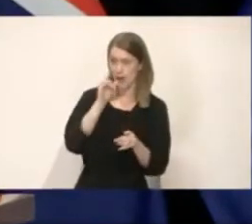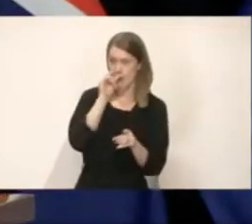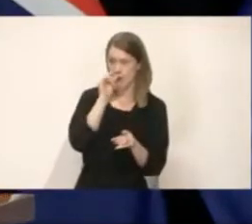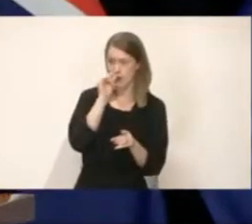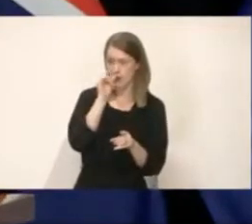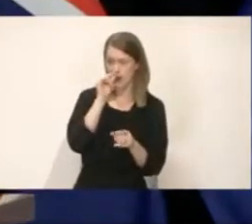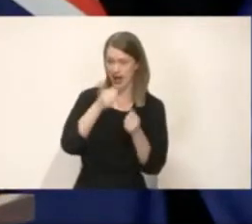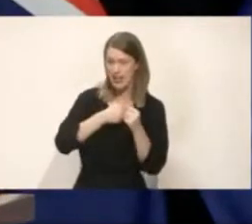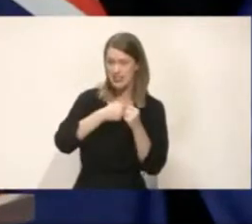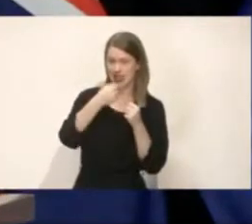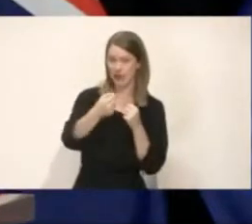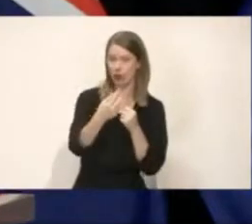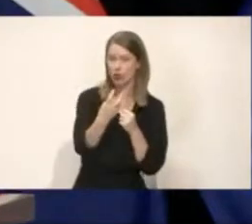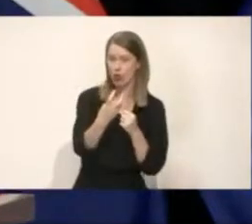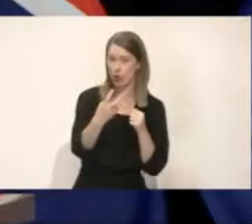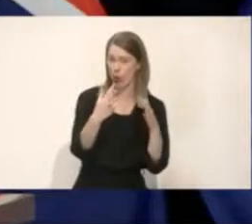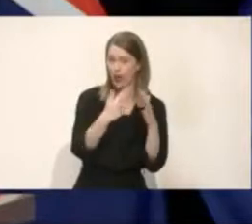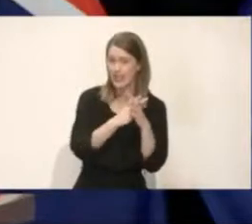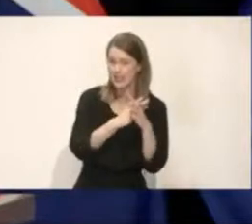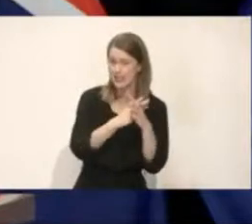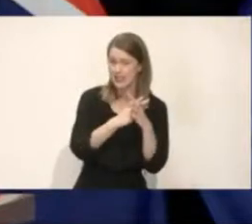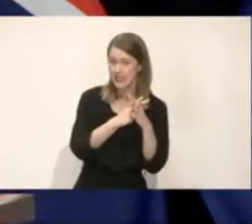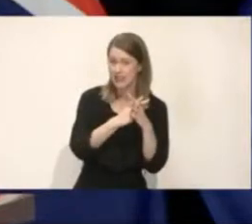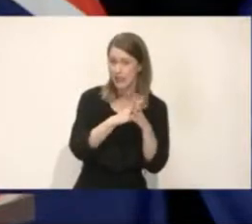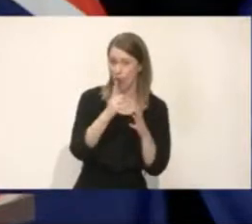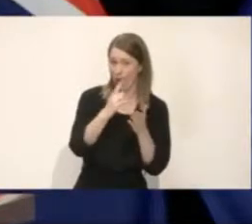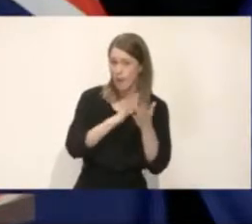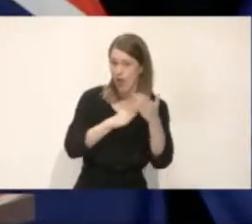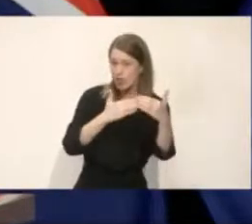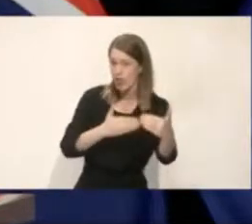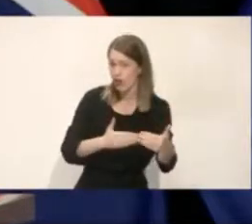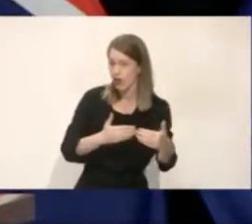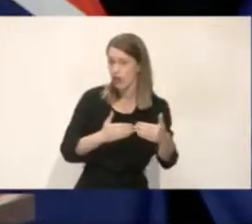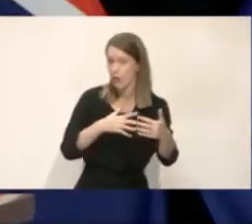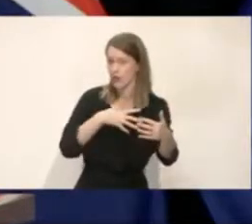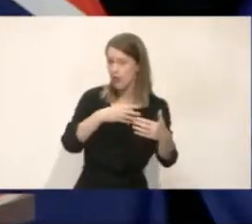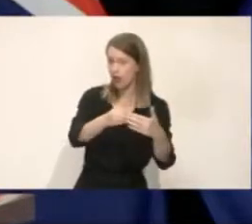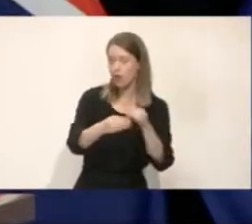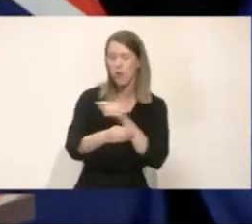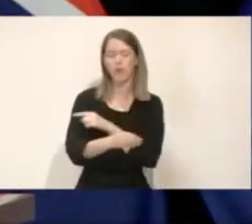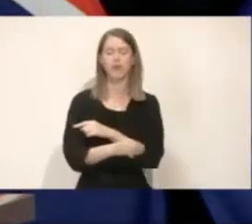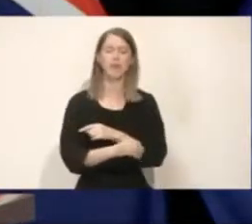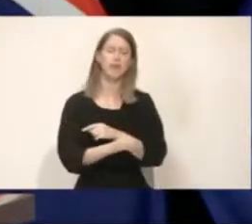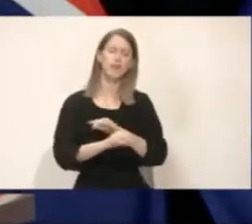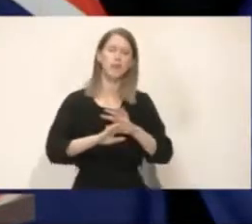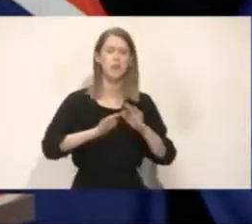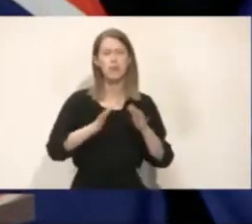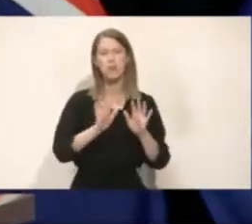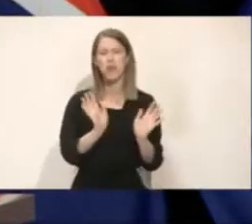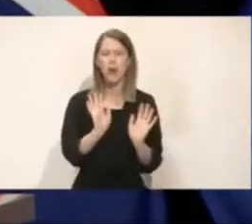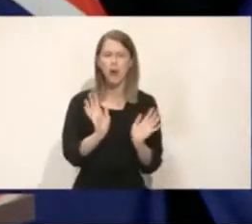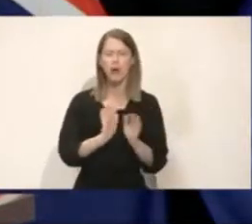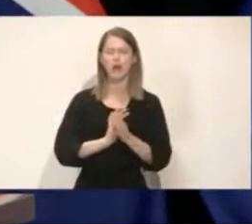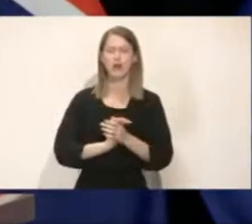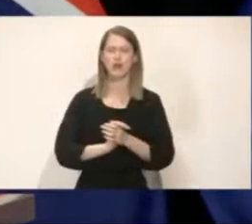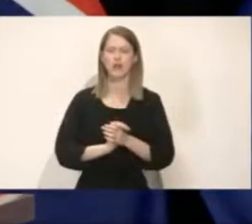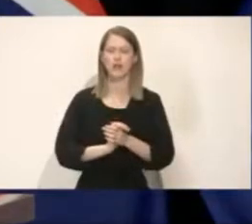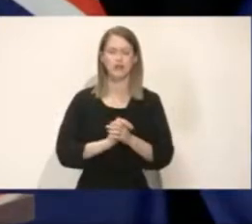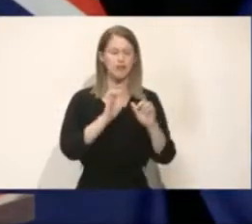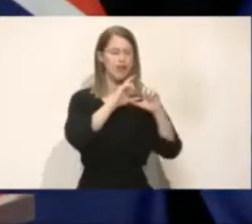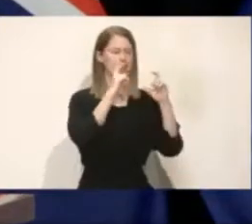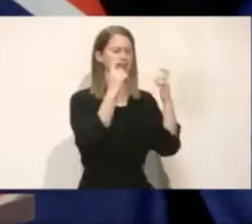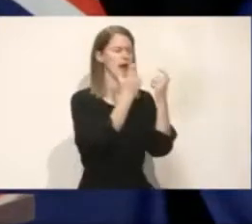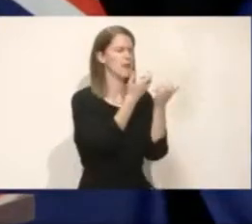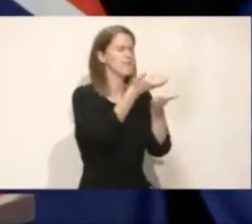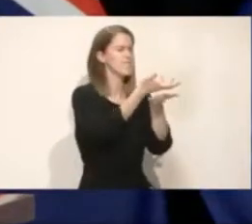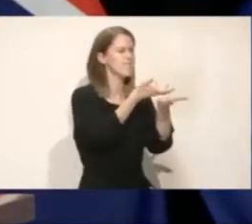be extended for another 2 weeks beyond this new date? Not necessarily. You know, our view very much was as a cabinet that